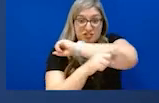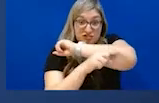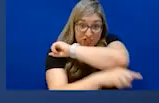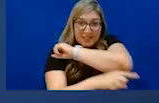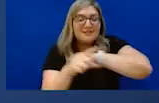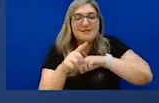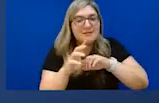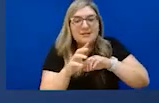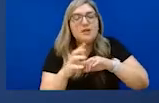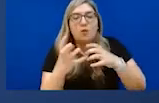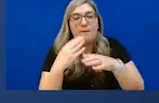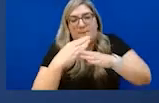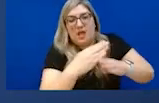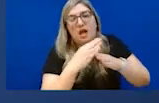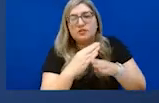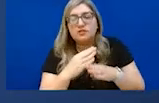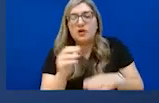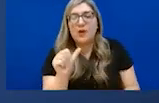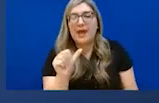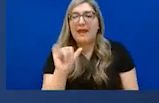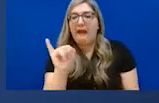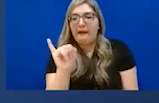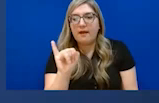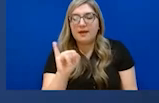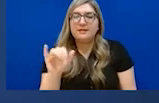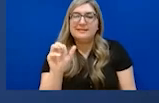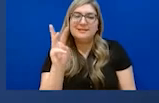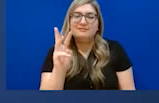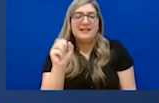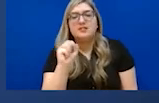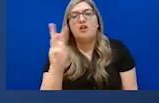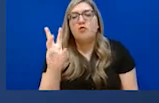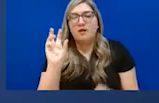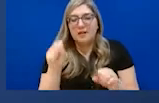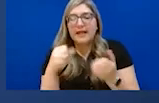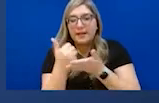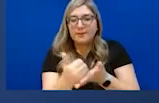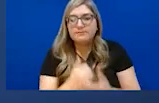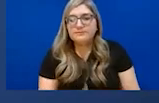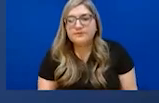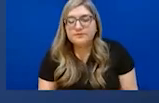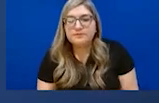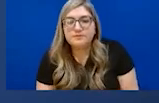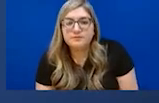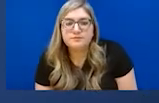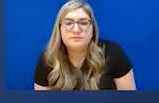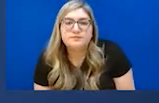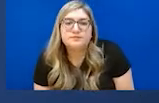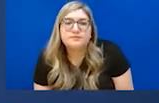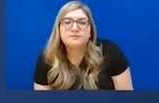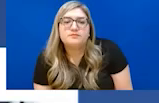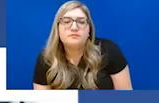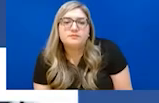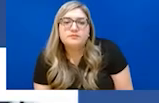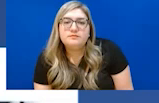to encourage us at the state level to do that again because it really benefited students. So